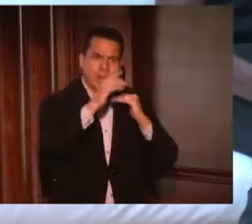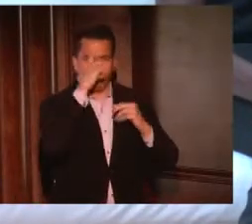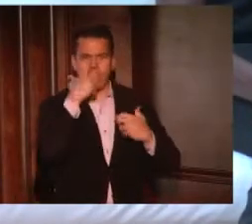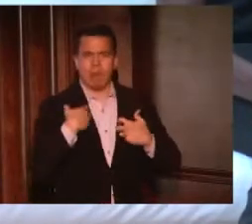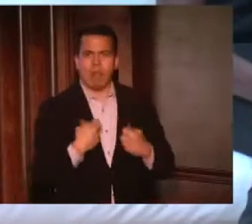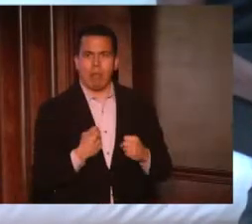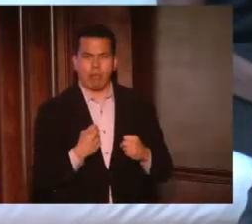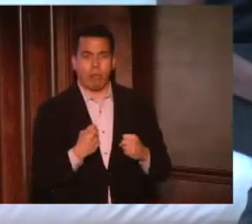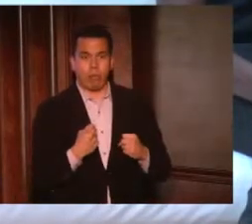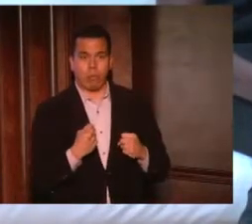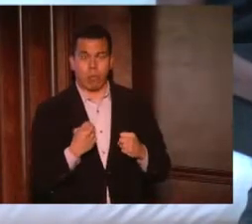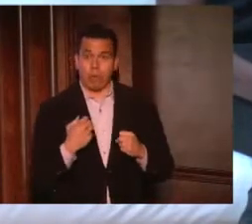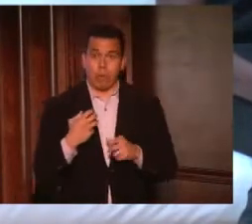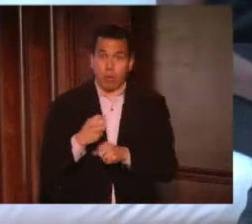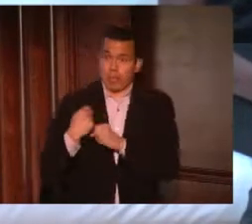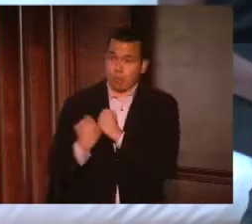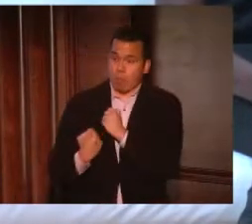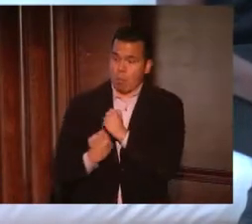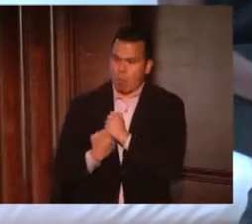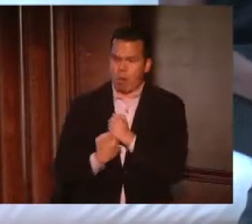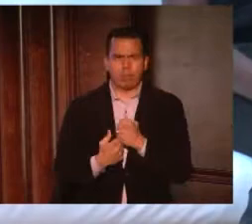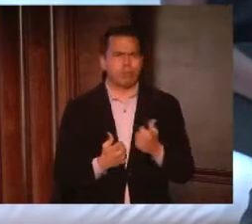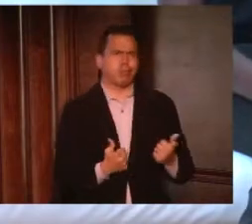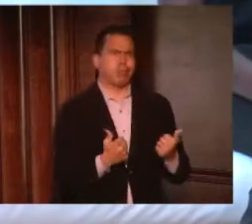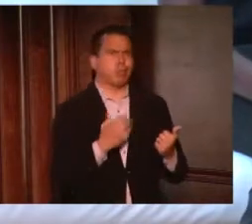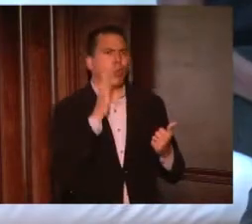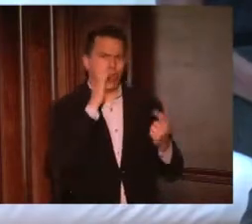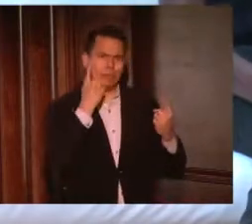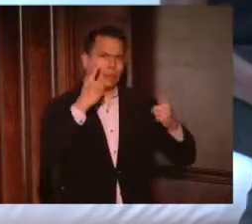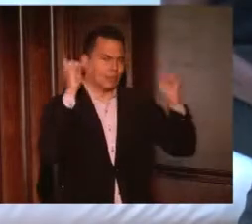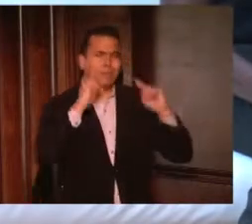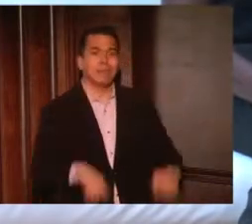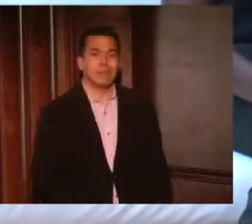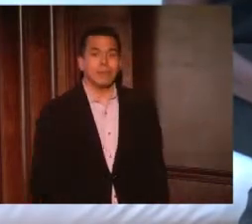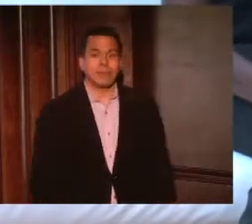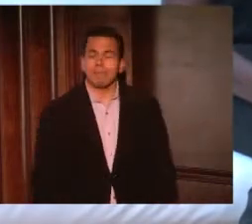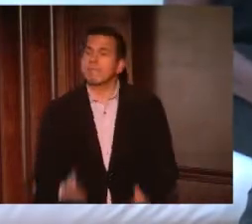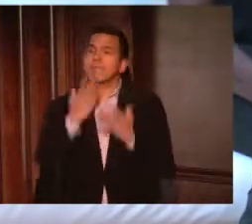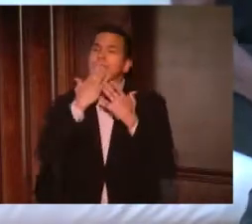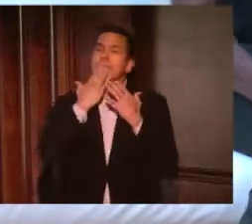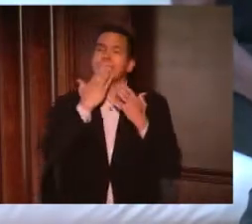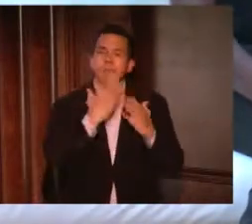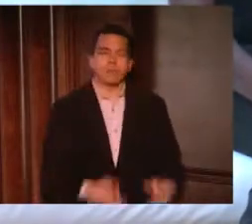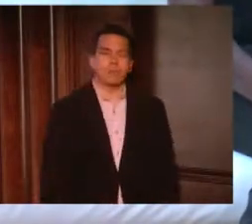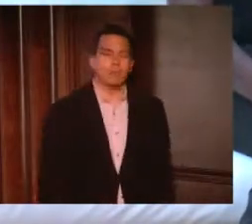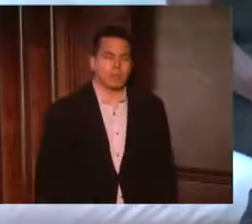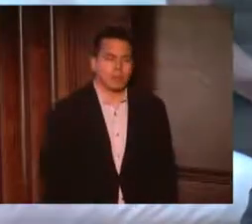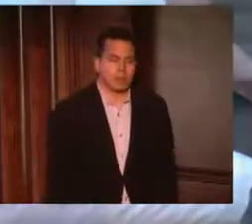wherever we are, that's a pretty sexy thing, I think. So thank you.